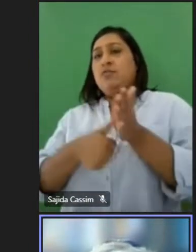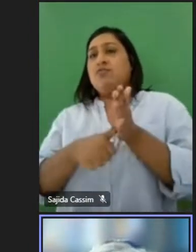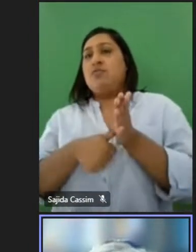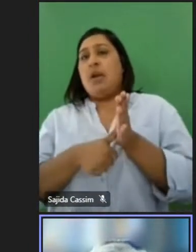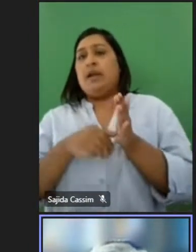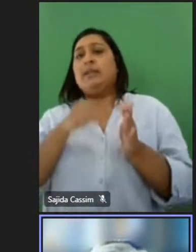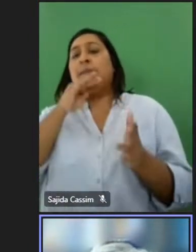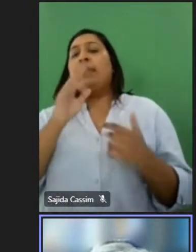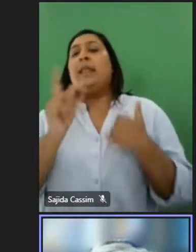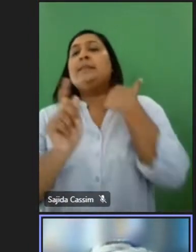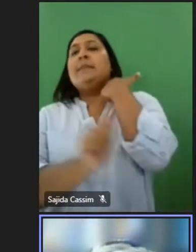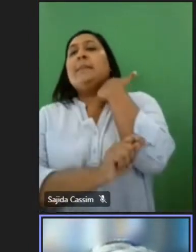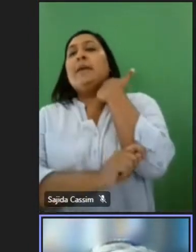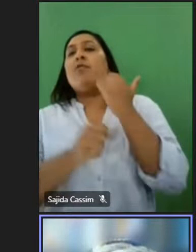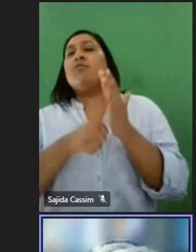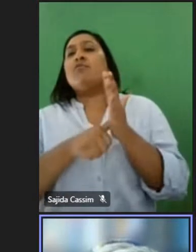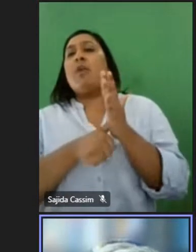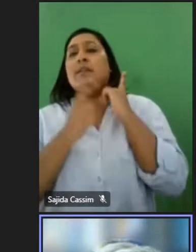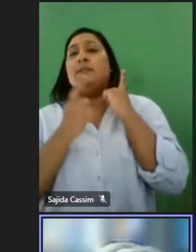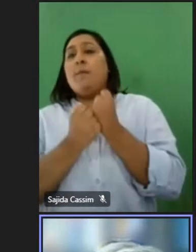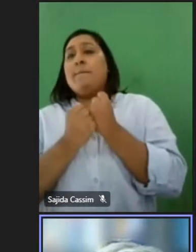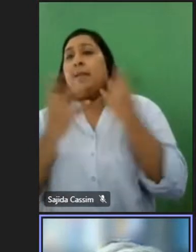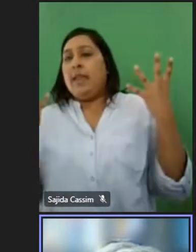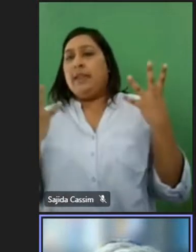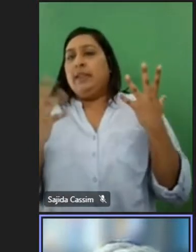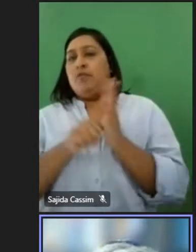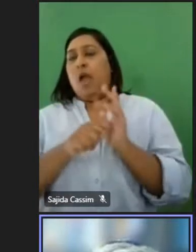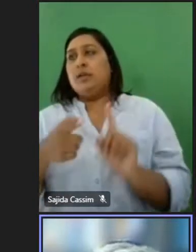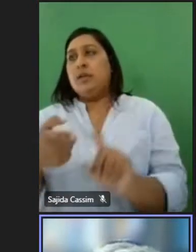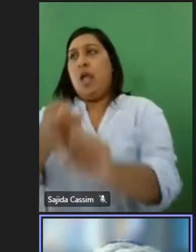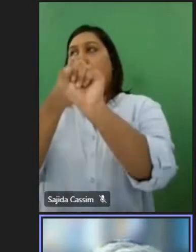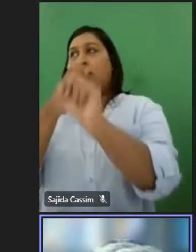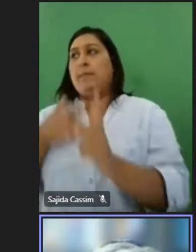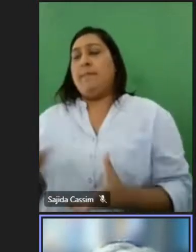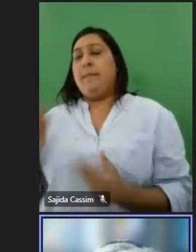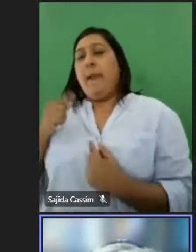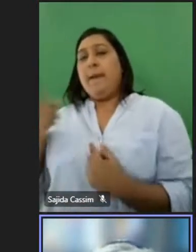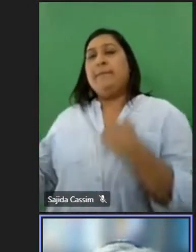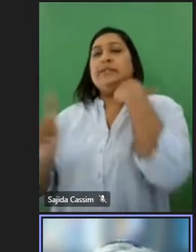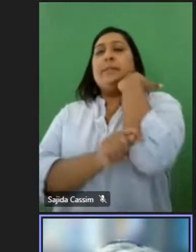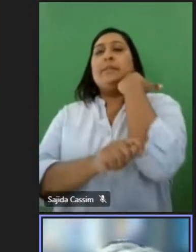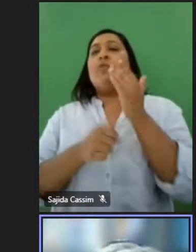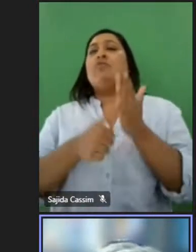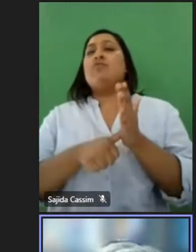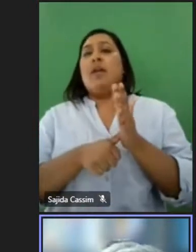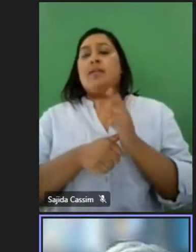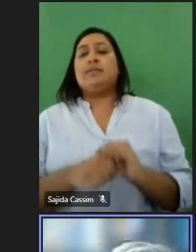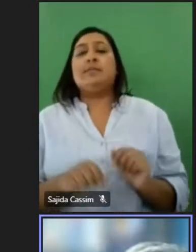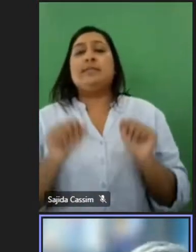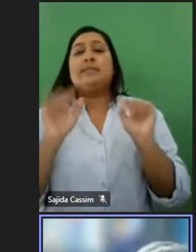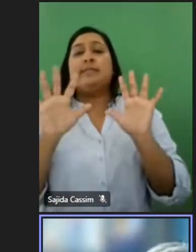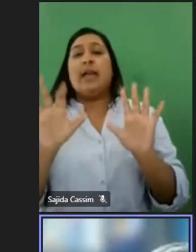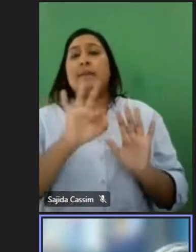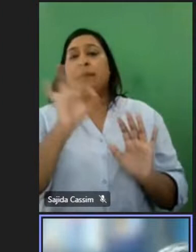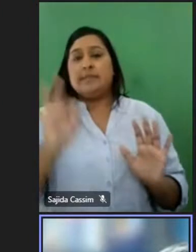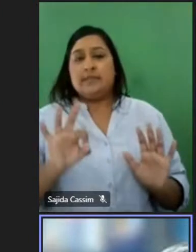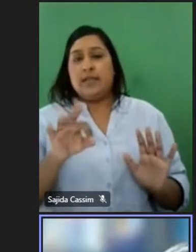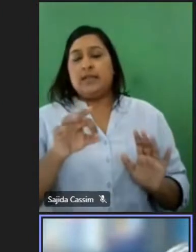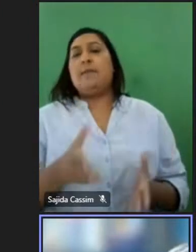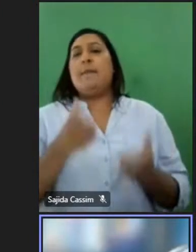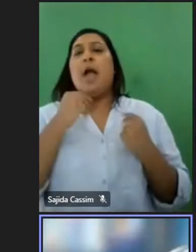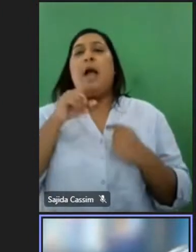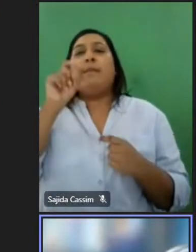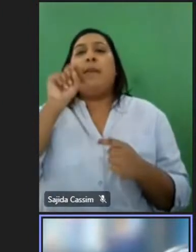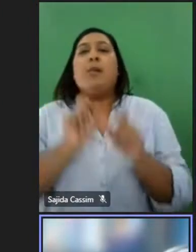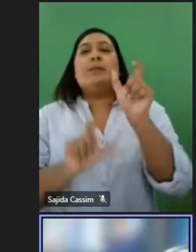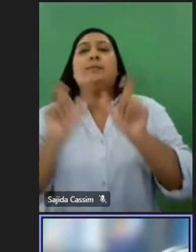disability grant for many. All right, and 10% were receiving the old age pension or elderly persons grant. Next